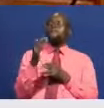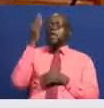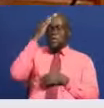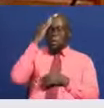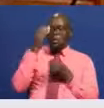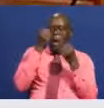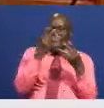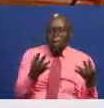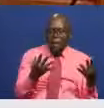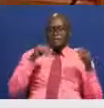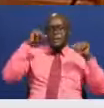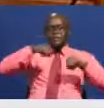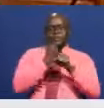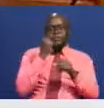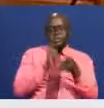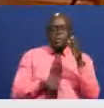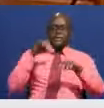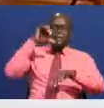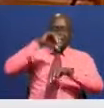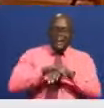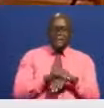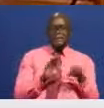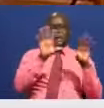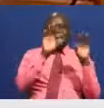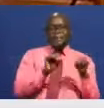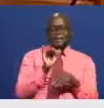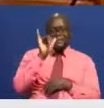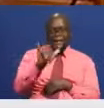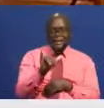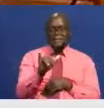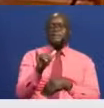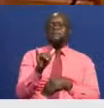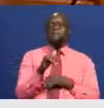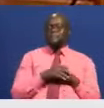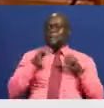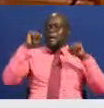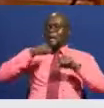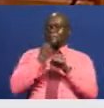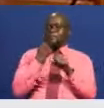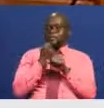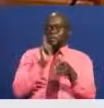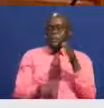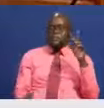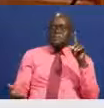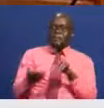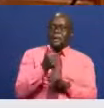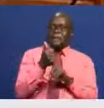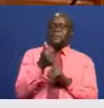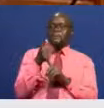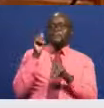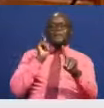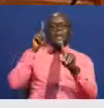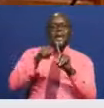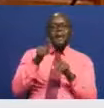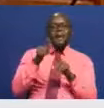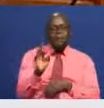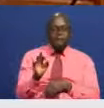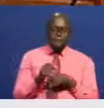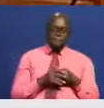numbers in order to be able to get a rational budget that is able to really capture the aspiration